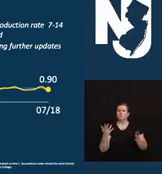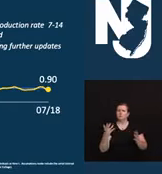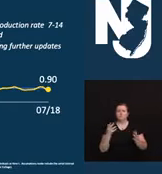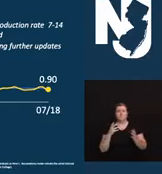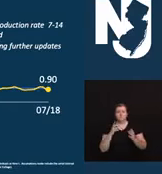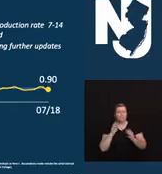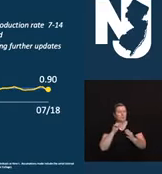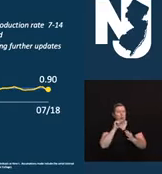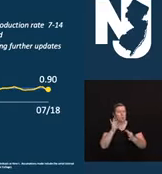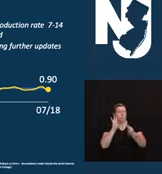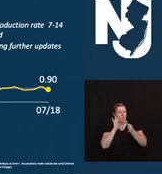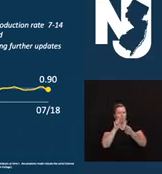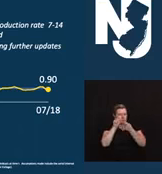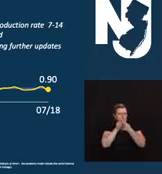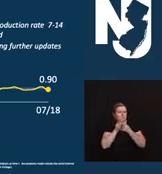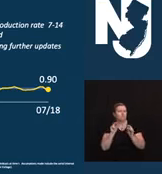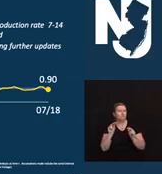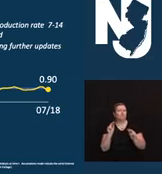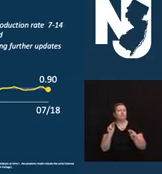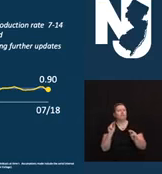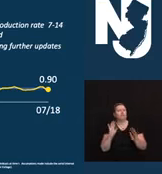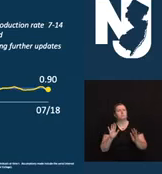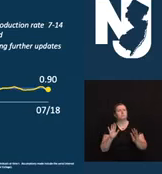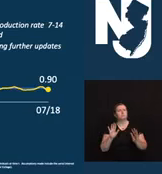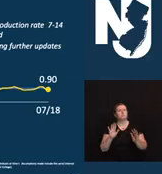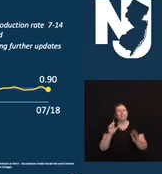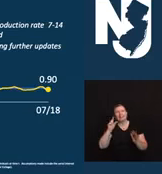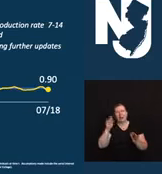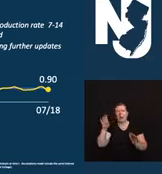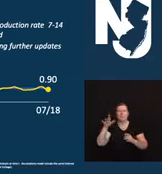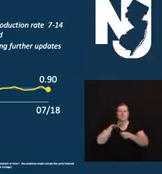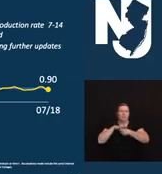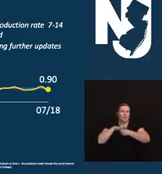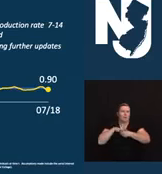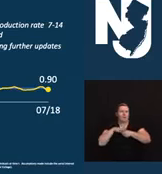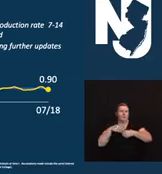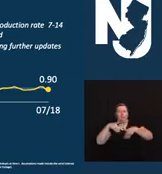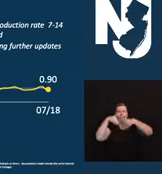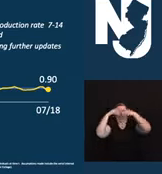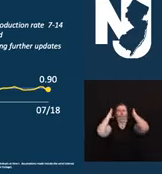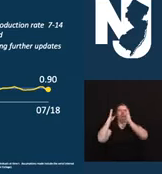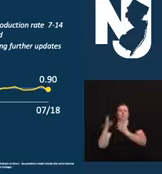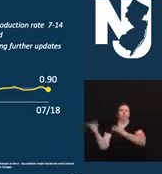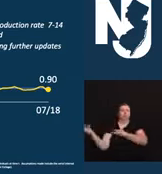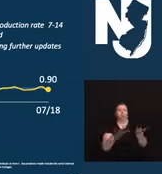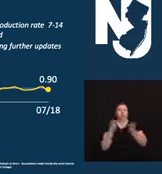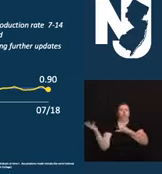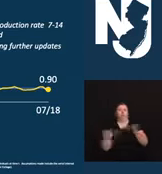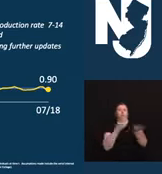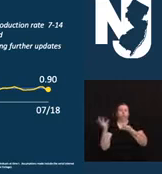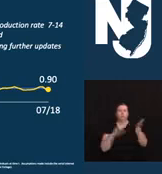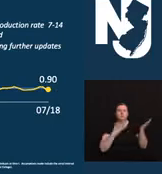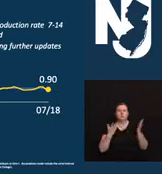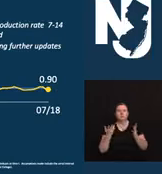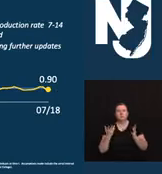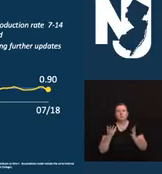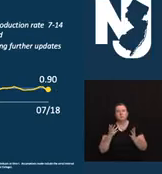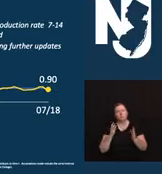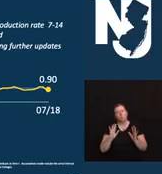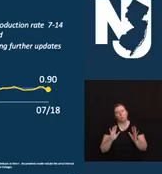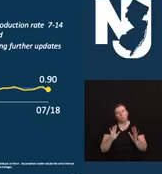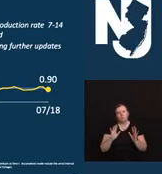there's enormous amount of stress on labs and there is clearly some data distortion. As we note every day,